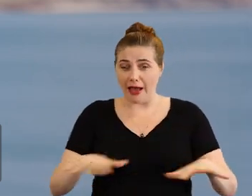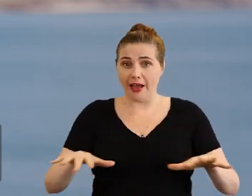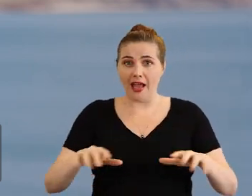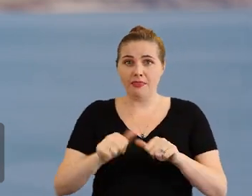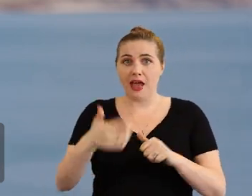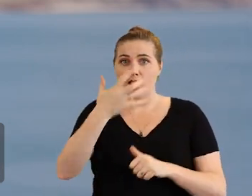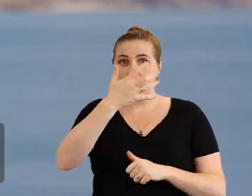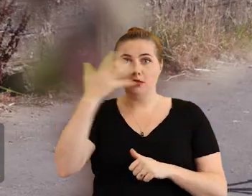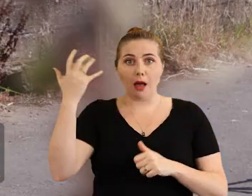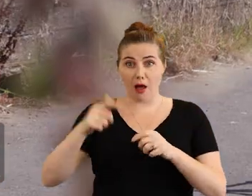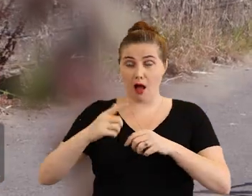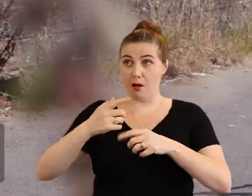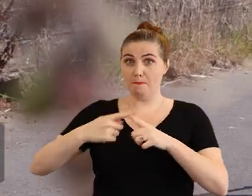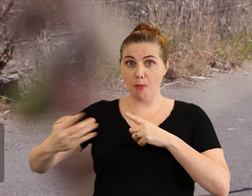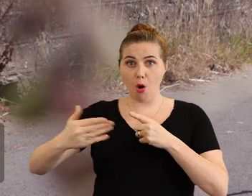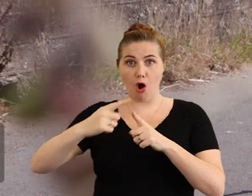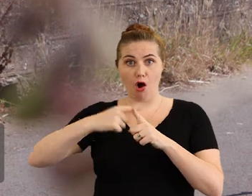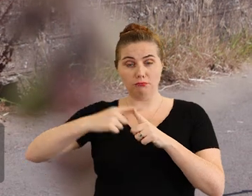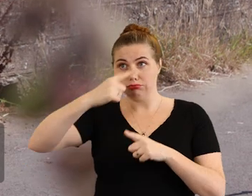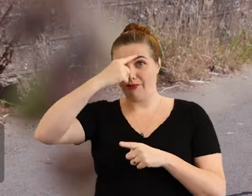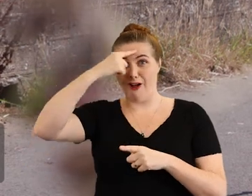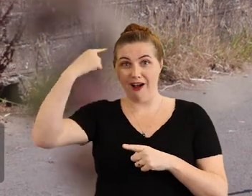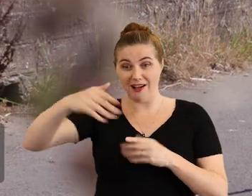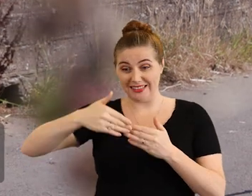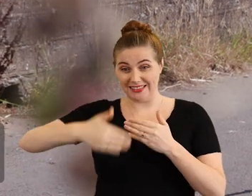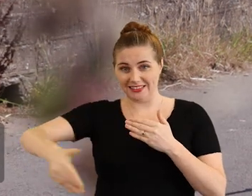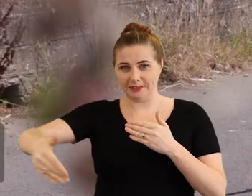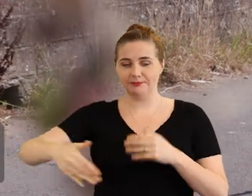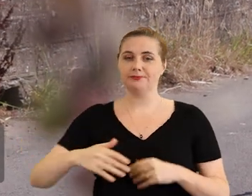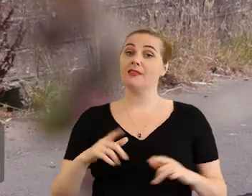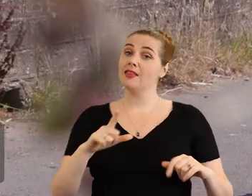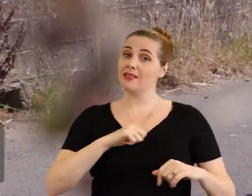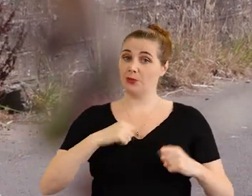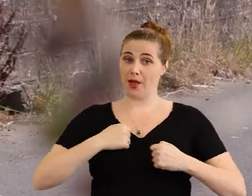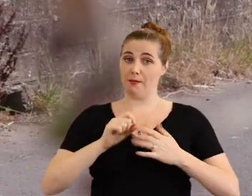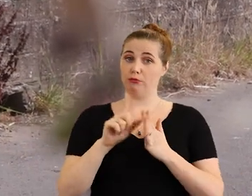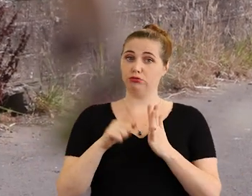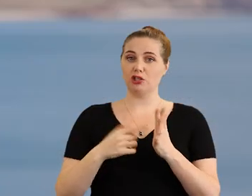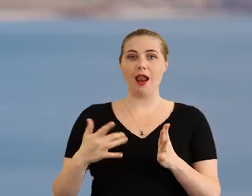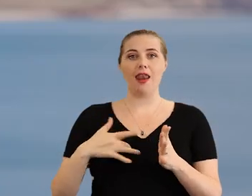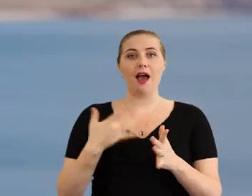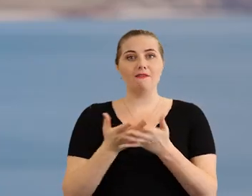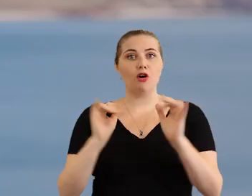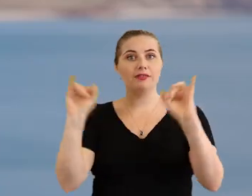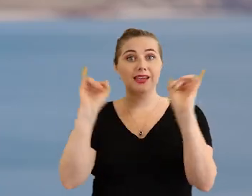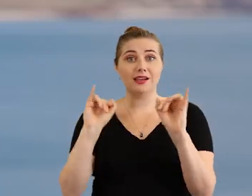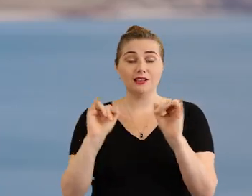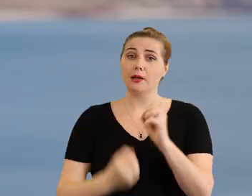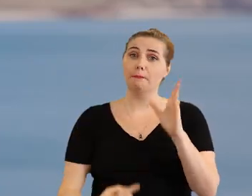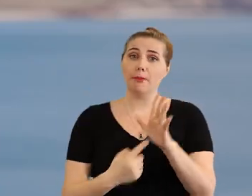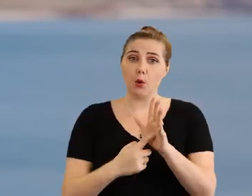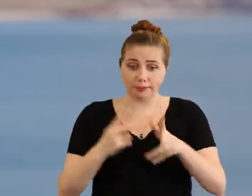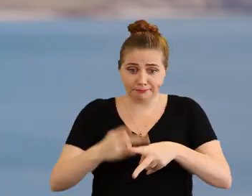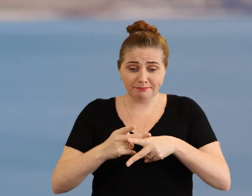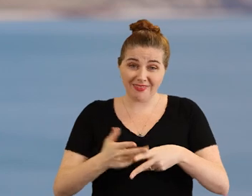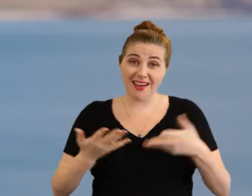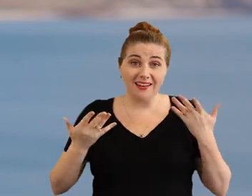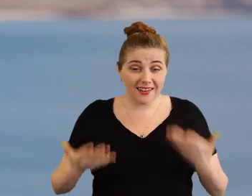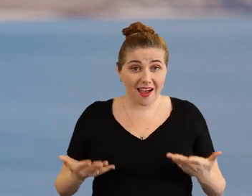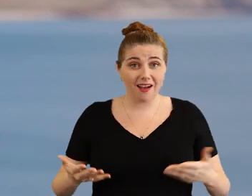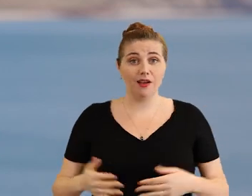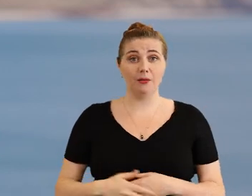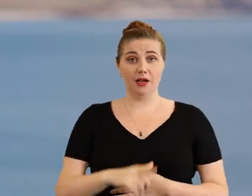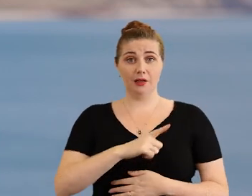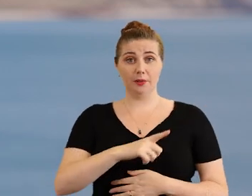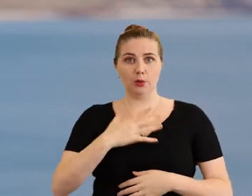extreme flooding, and then long, hot, sort of drier summers, which is why I feel like the Life on the Edge project, you know, it's so important